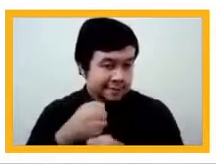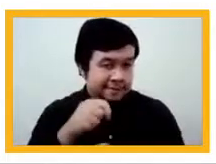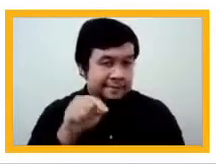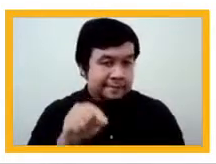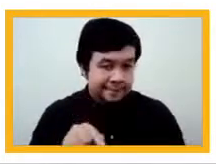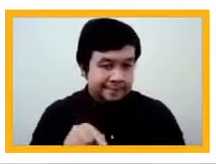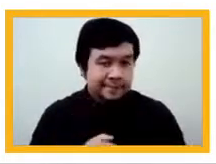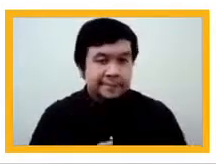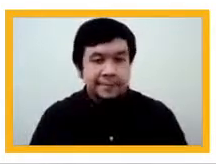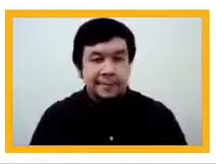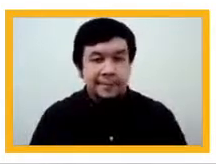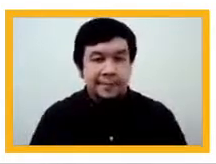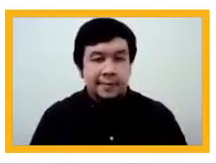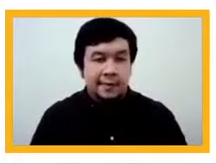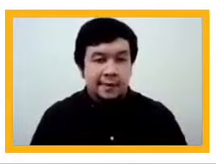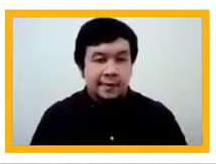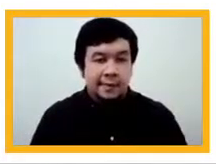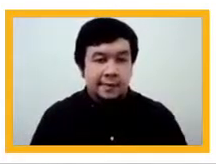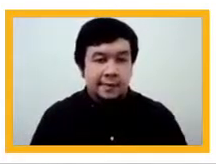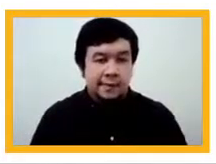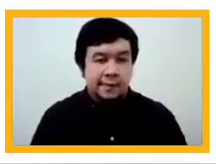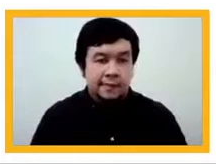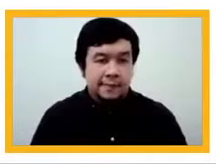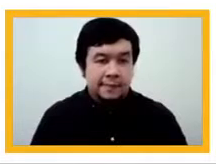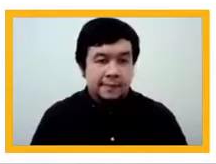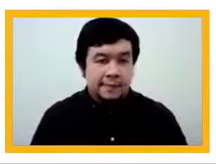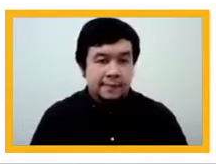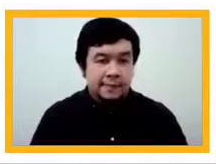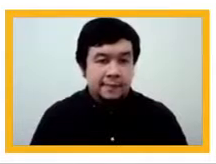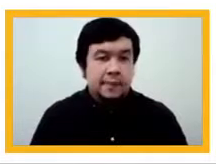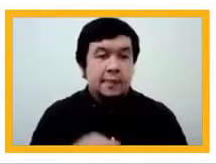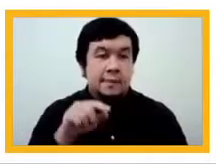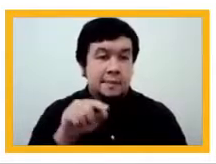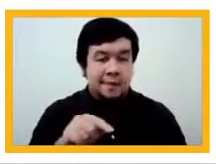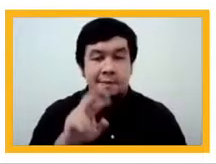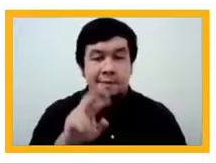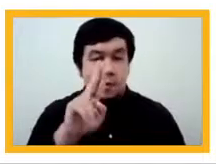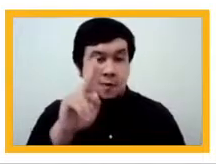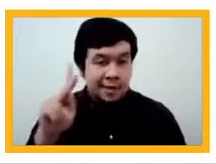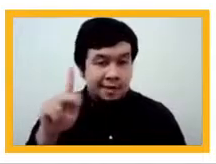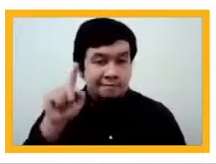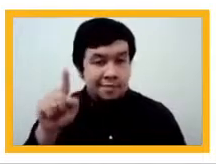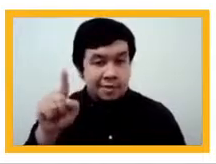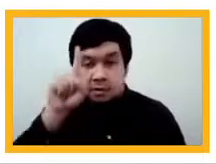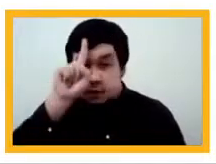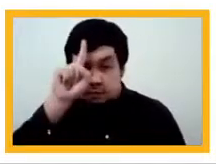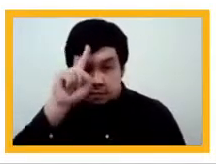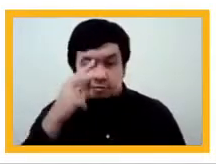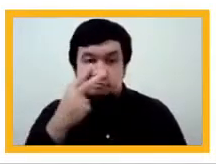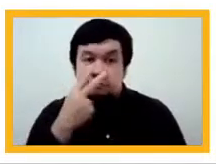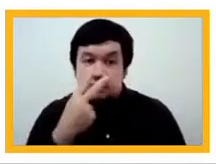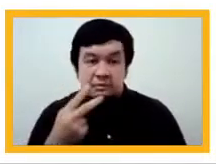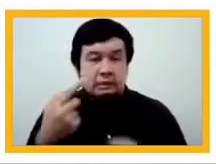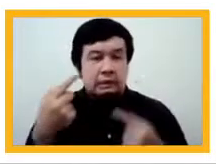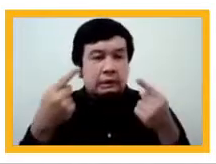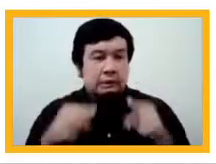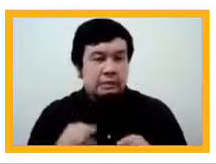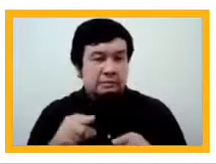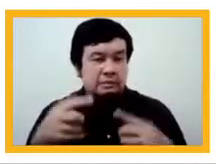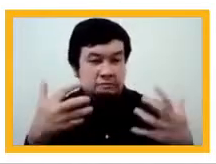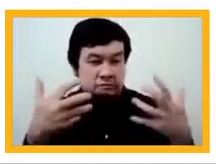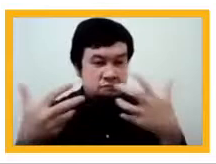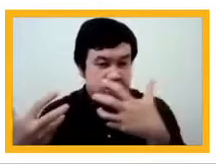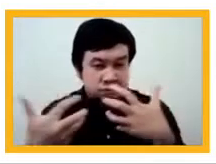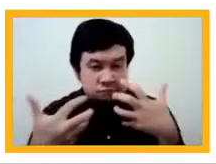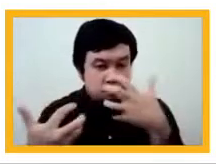but this was not possible due to a cultural mismatch, whereby British private enterprises lacked the